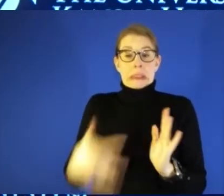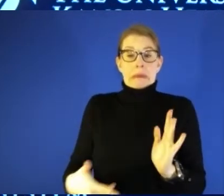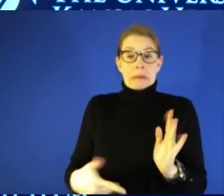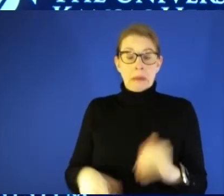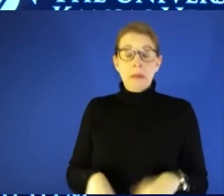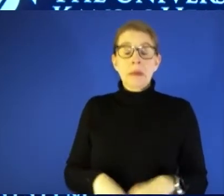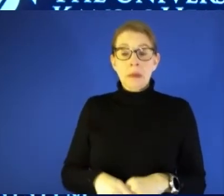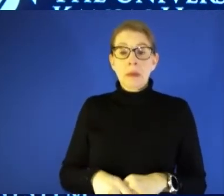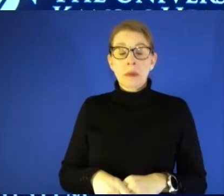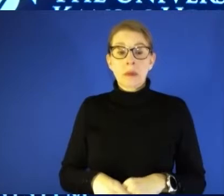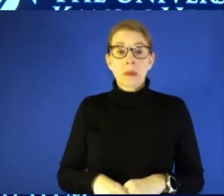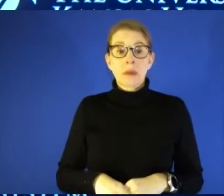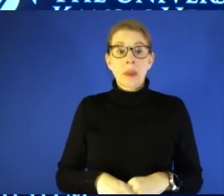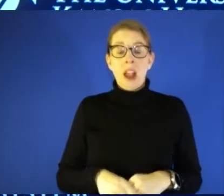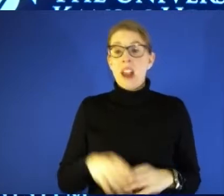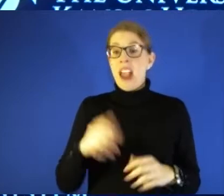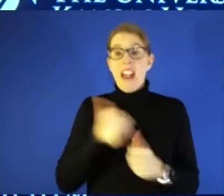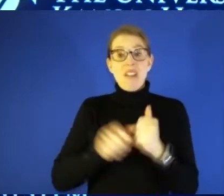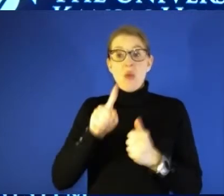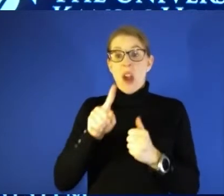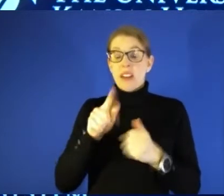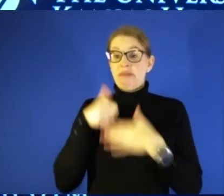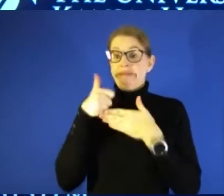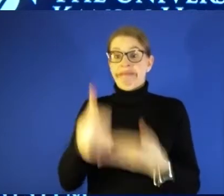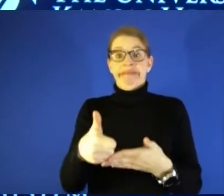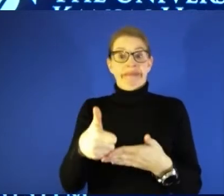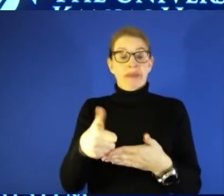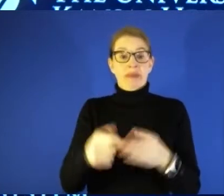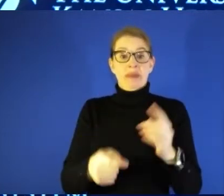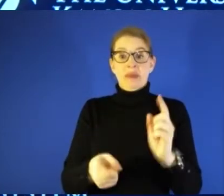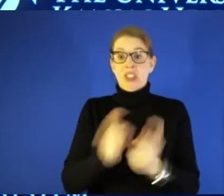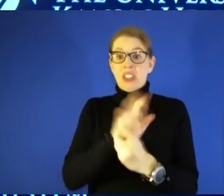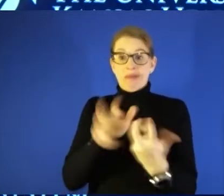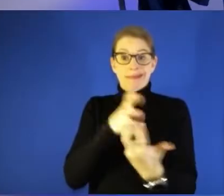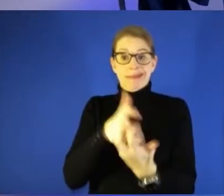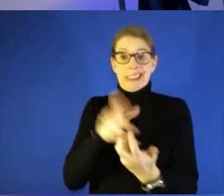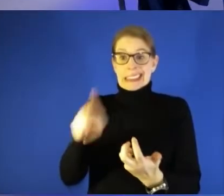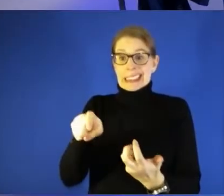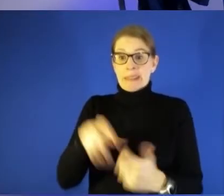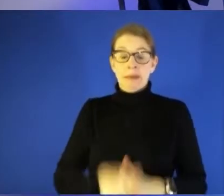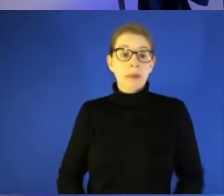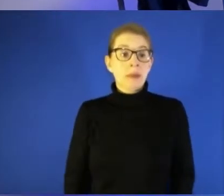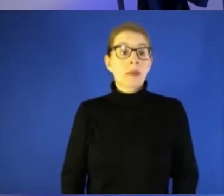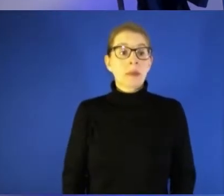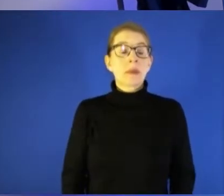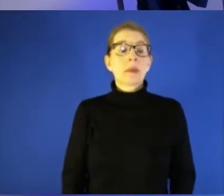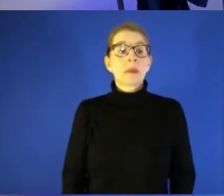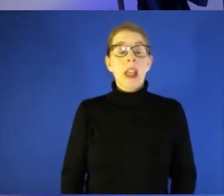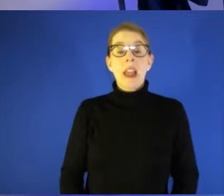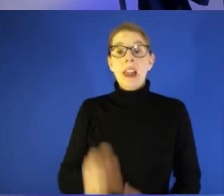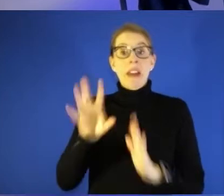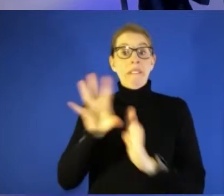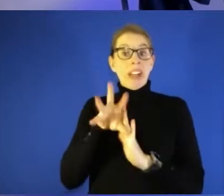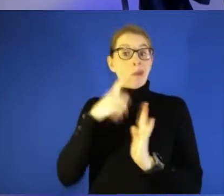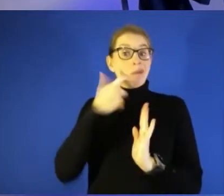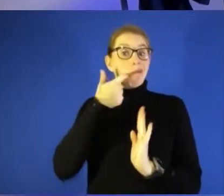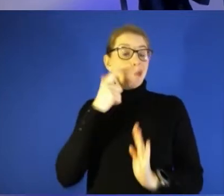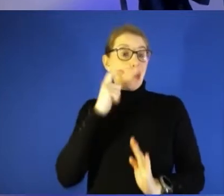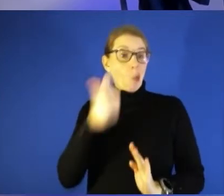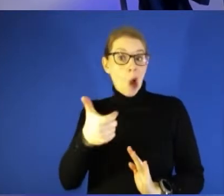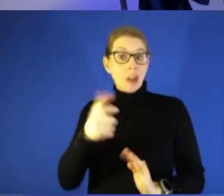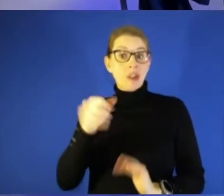to support our normal operating function. And I would just say about that video that we saw in terms of the